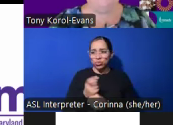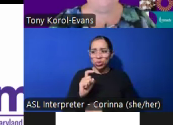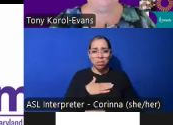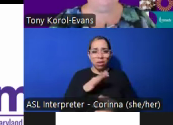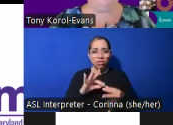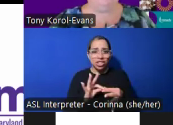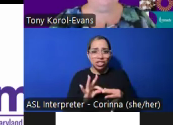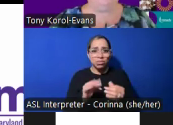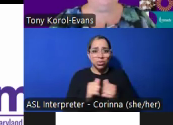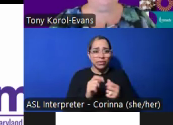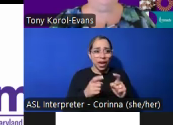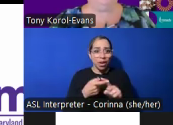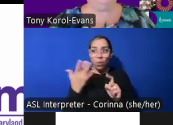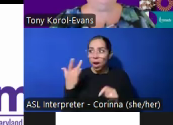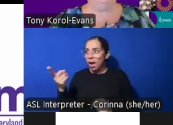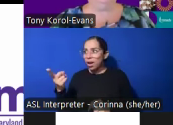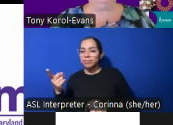contact them?